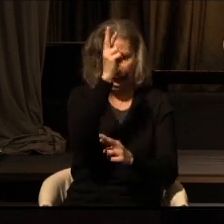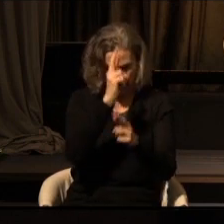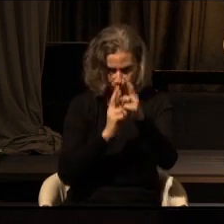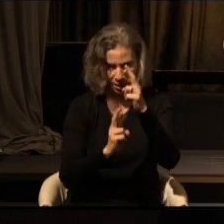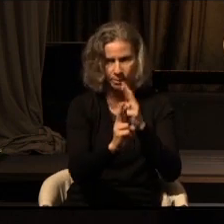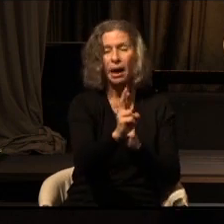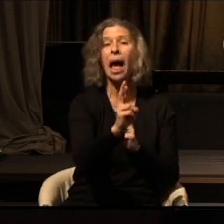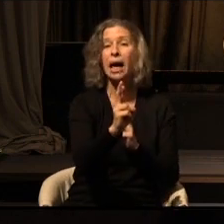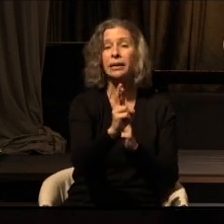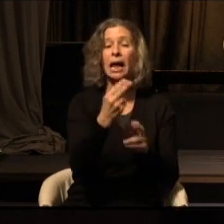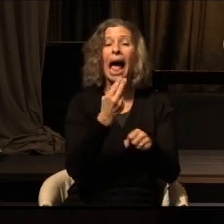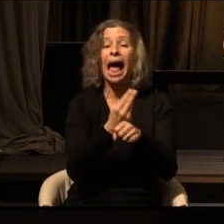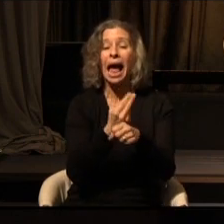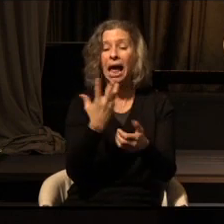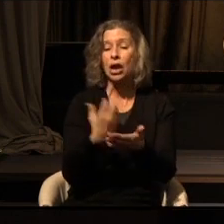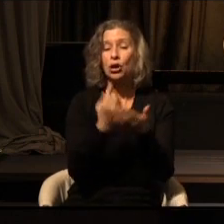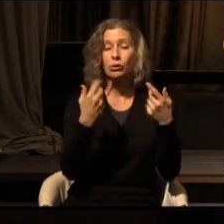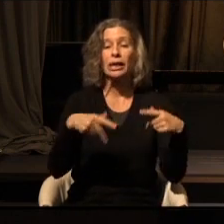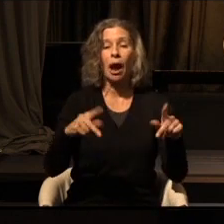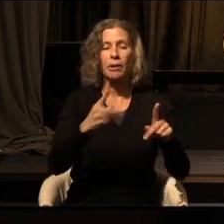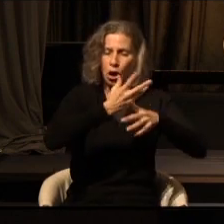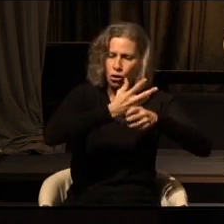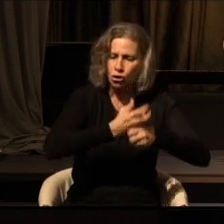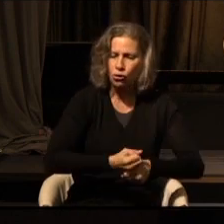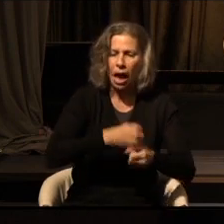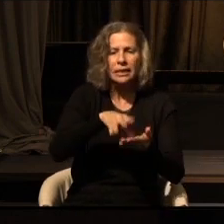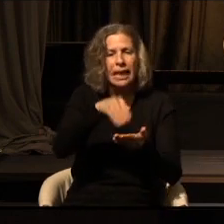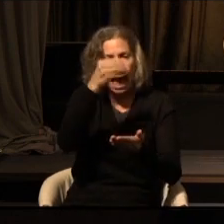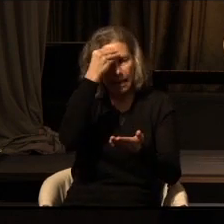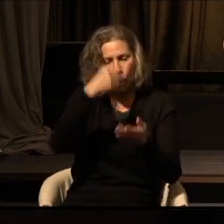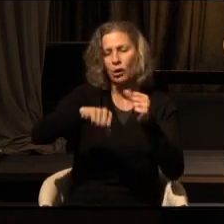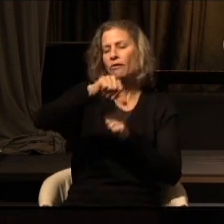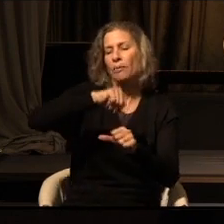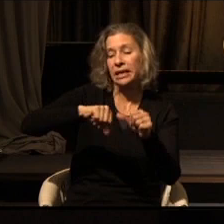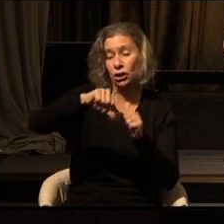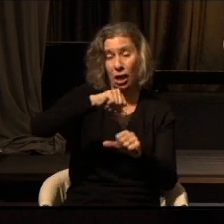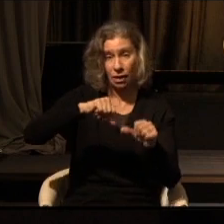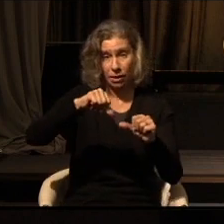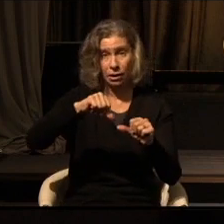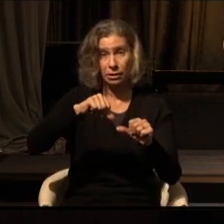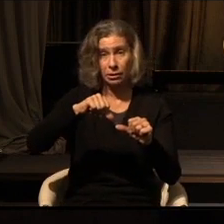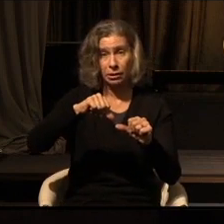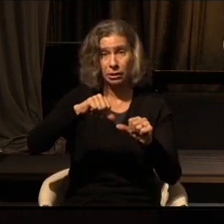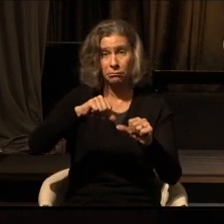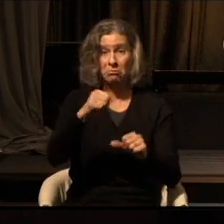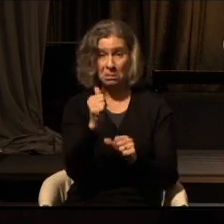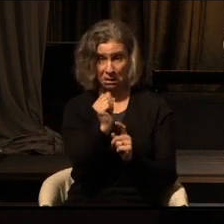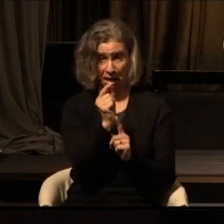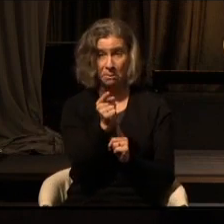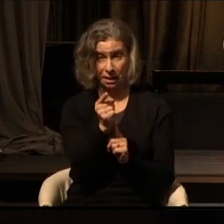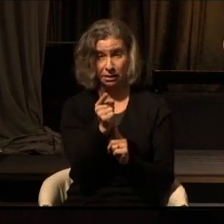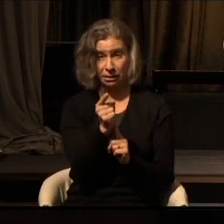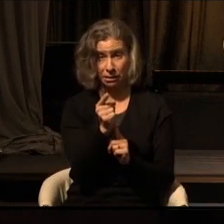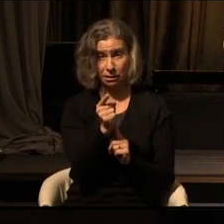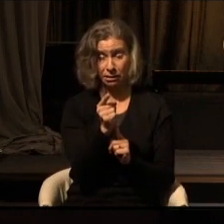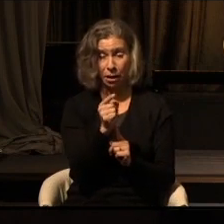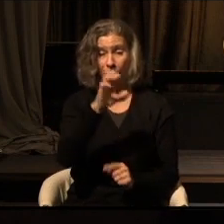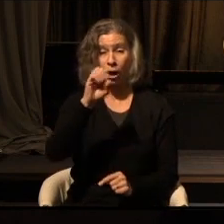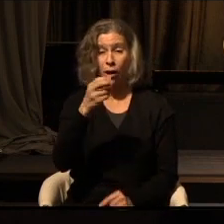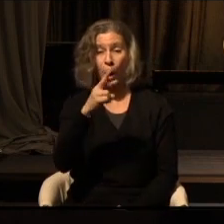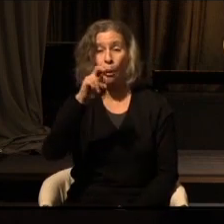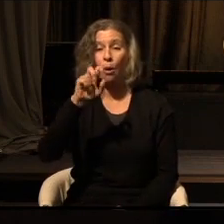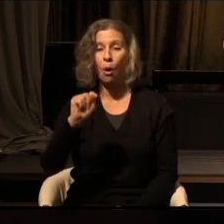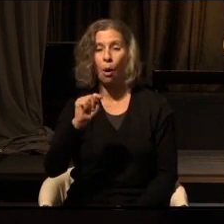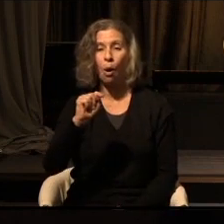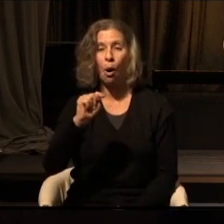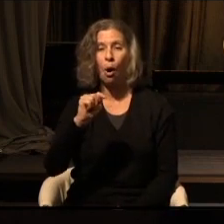truths, and use the opportunity to really trust and learn from one another. We've got just about 10 minutes. Our cohort is